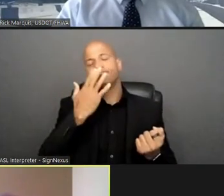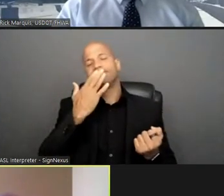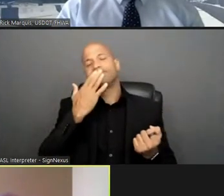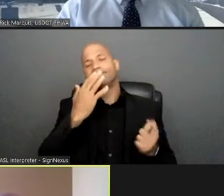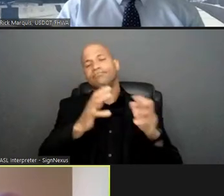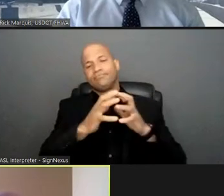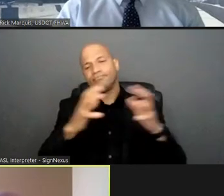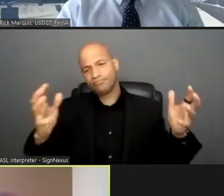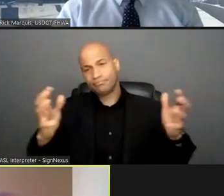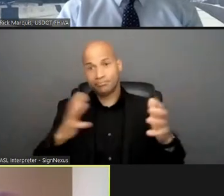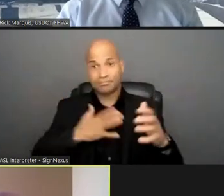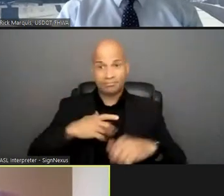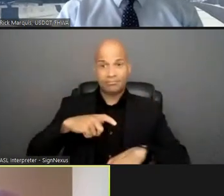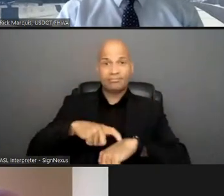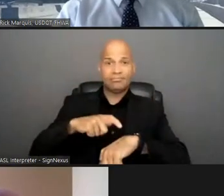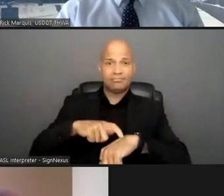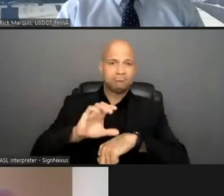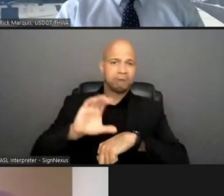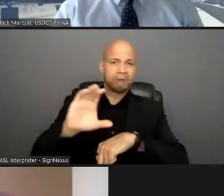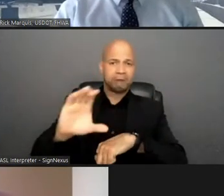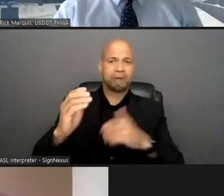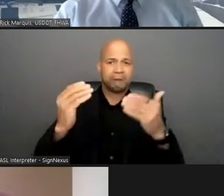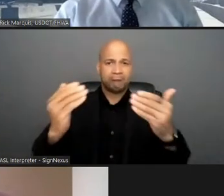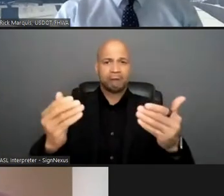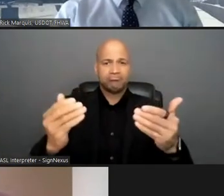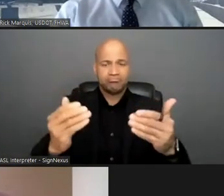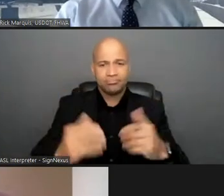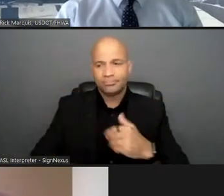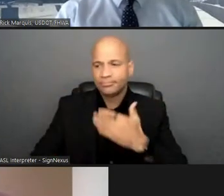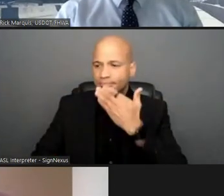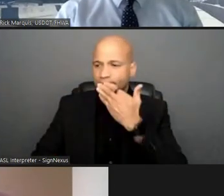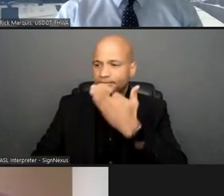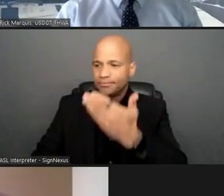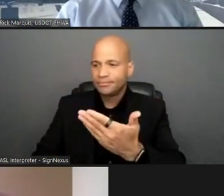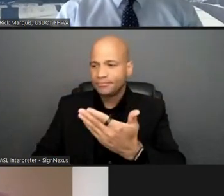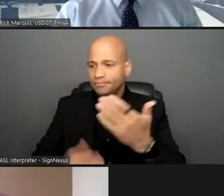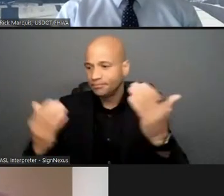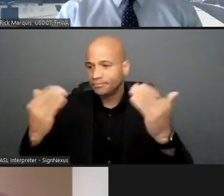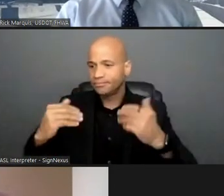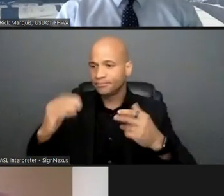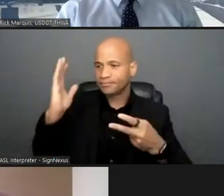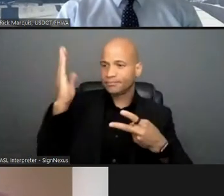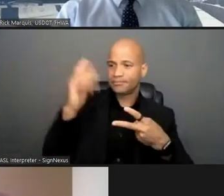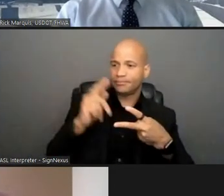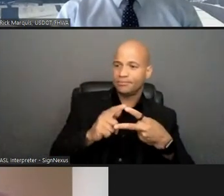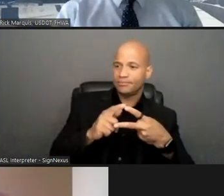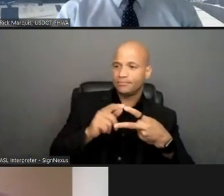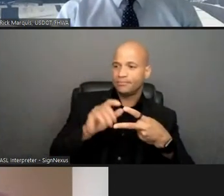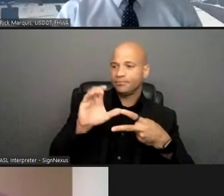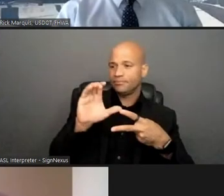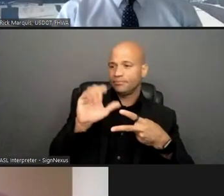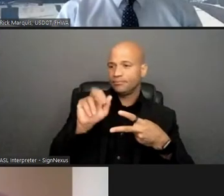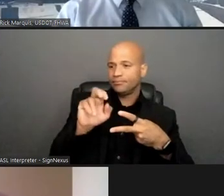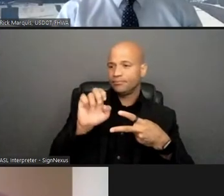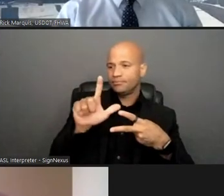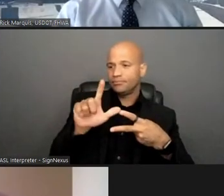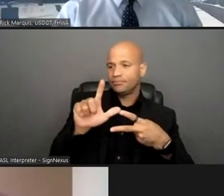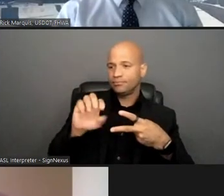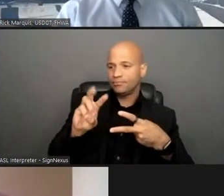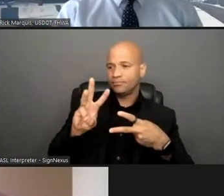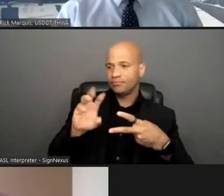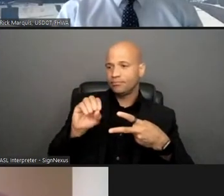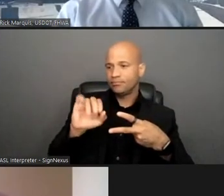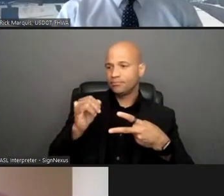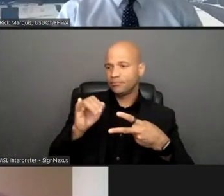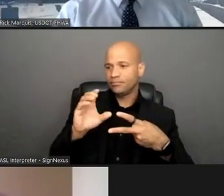yield the rest of my time thank you the next speaker is Carl wojechowski followed by Mamadou